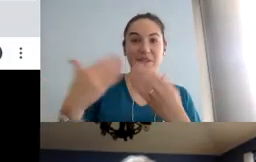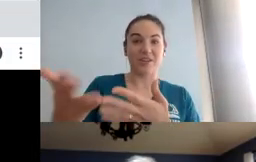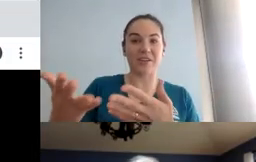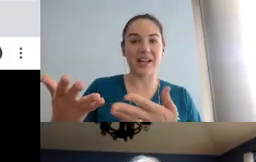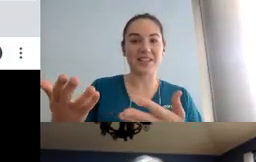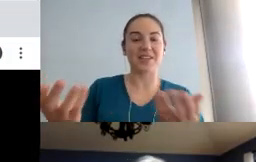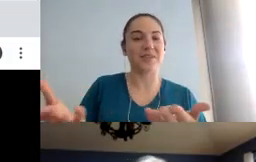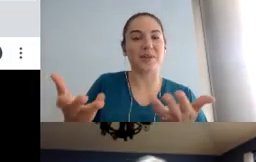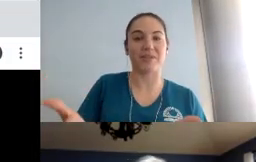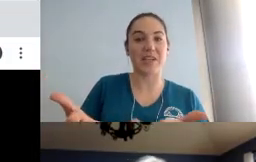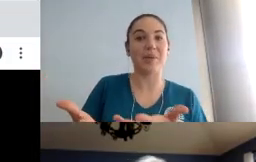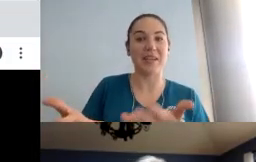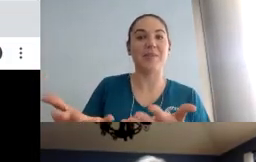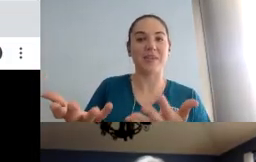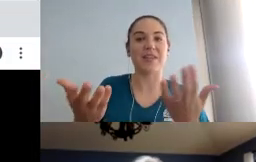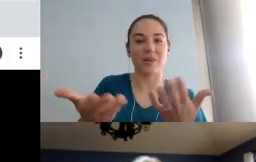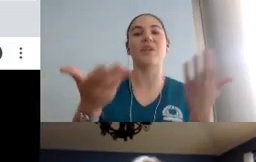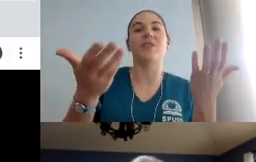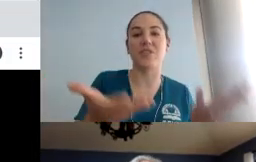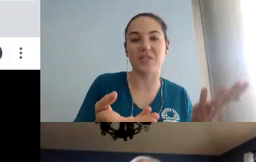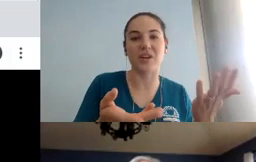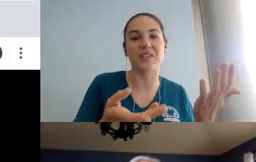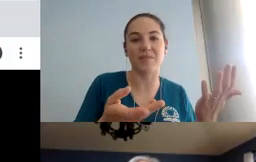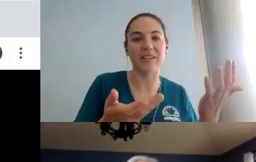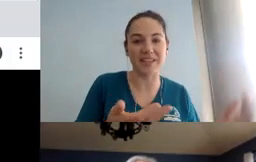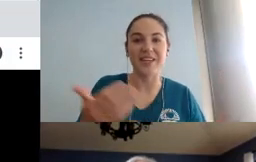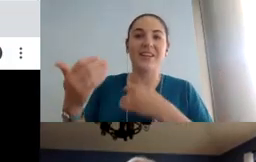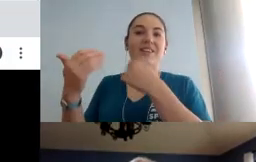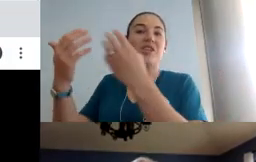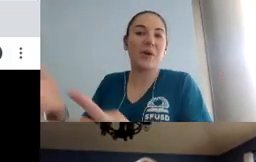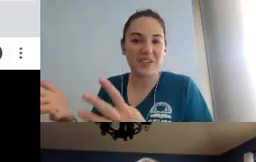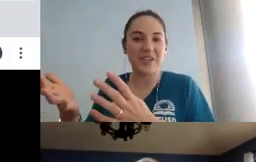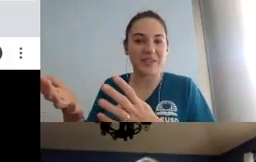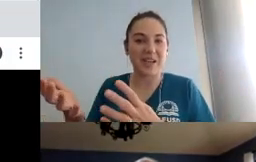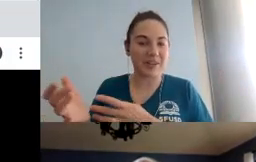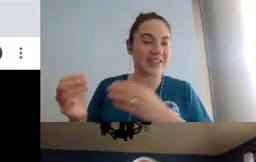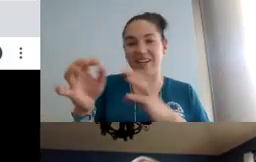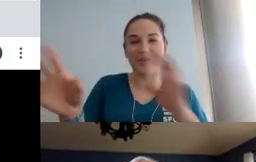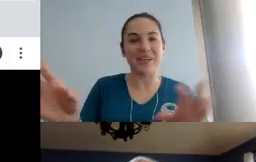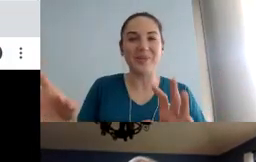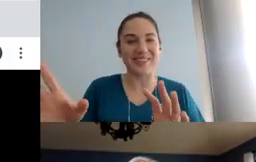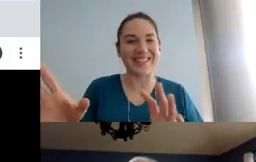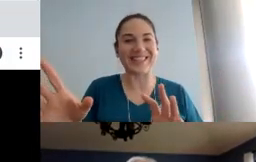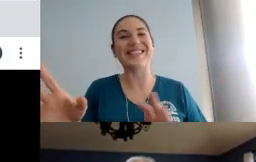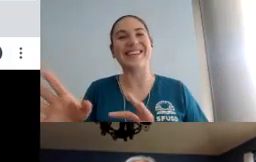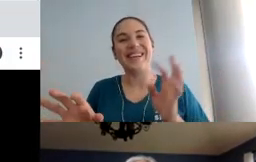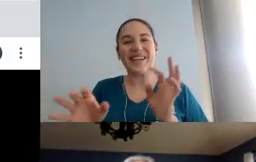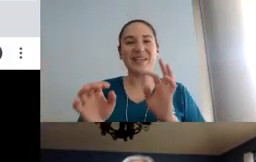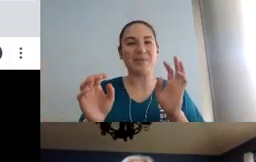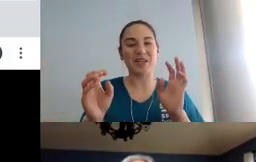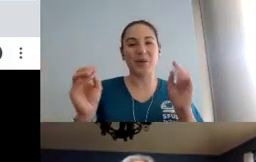know, I'd be in her class. And so at first I would get emails like that one of her students turned in something late, that she posted a new assignment. And I was like, I don't want to know all those